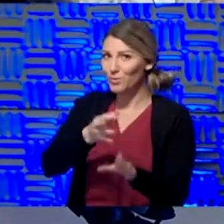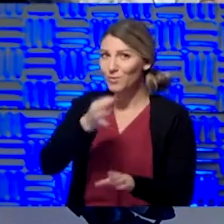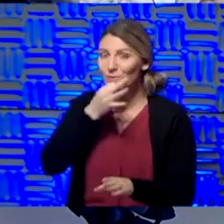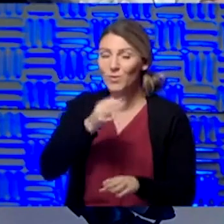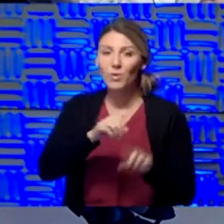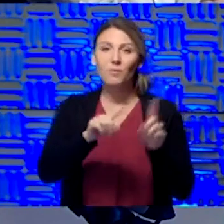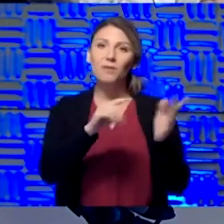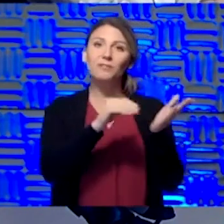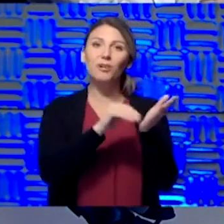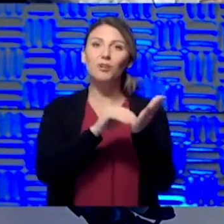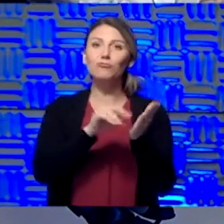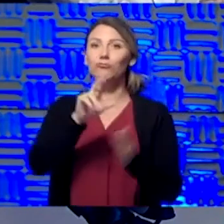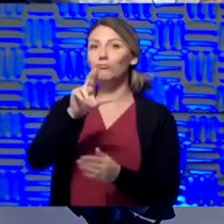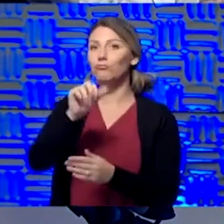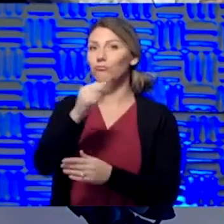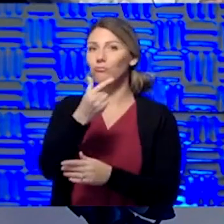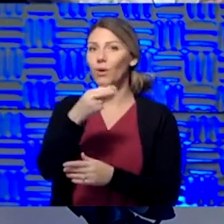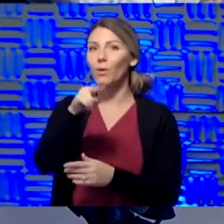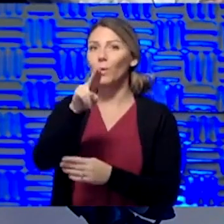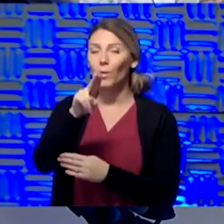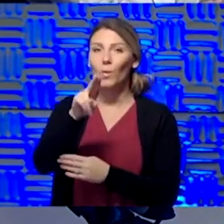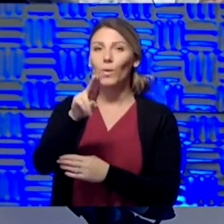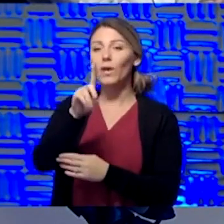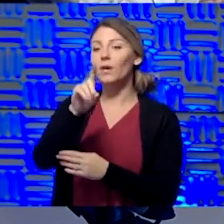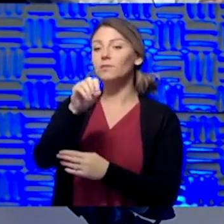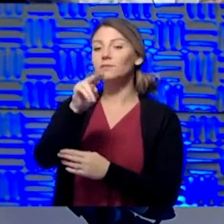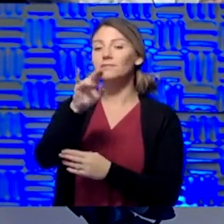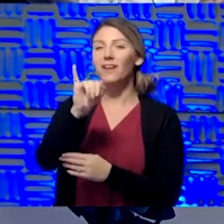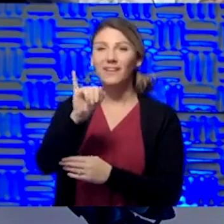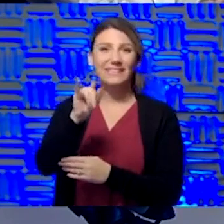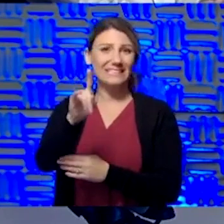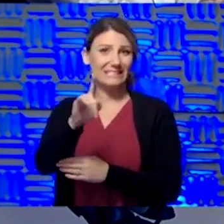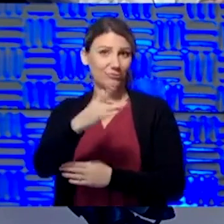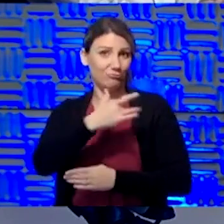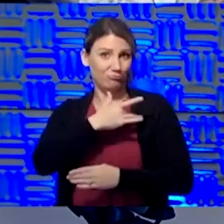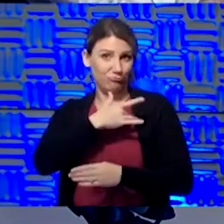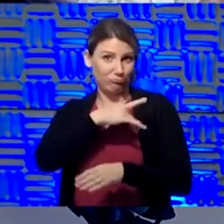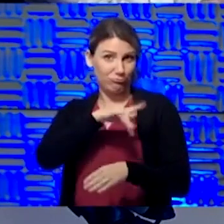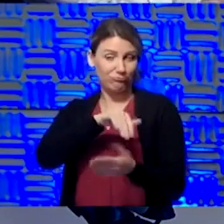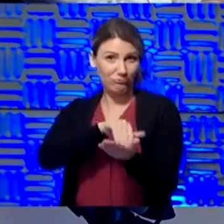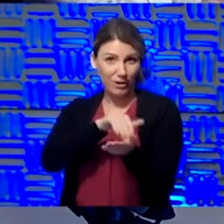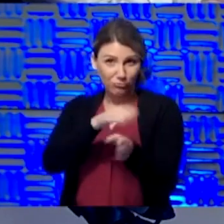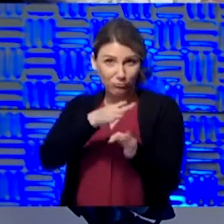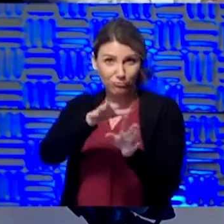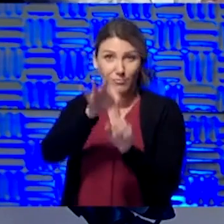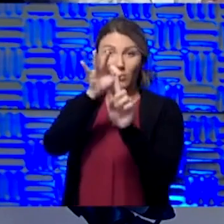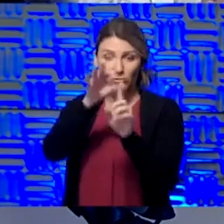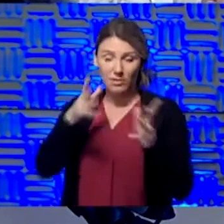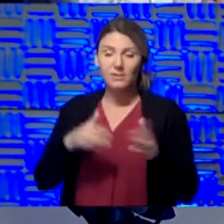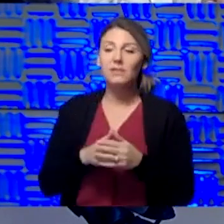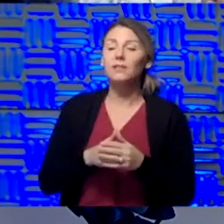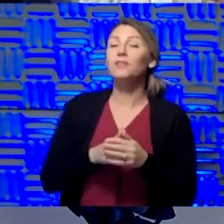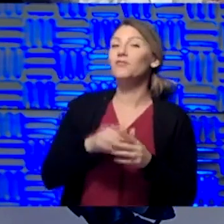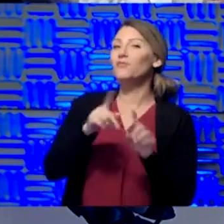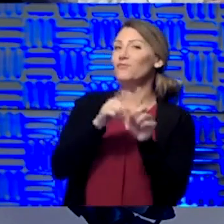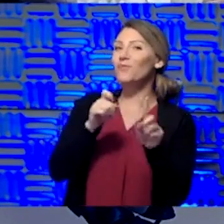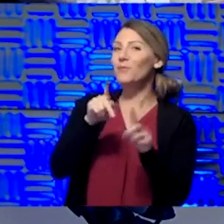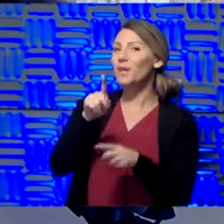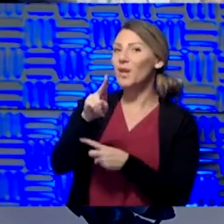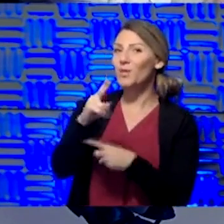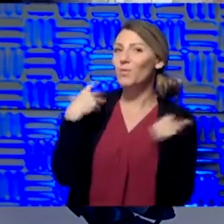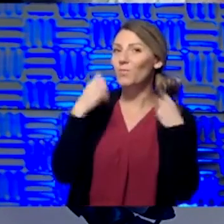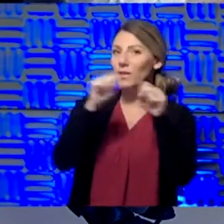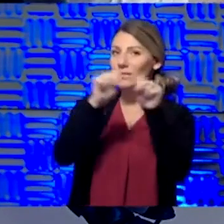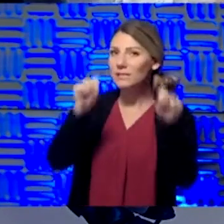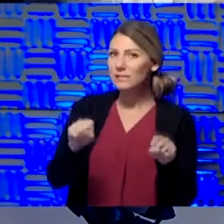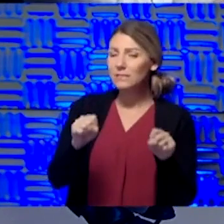our excellent cardiologists here at the University of Kansas Health Center, our University of Kansas Health System, is with us to talk a little